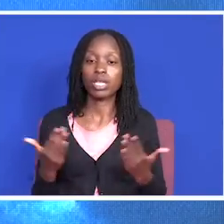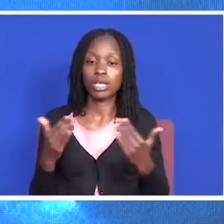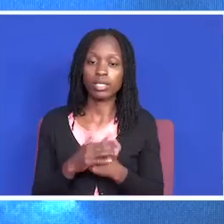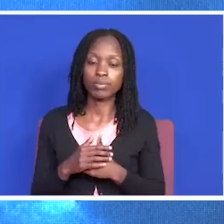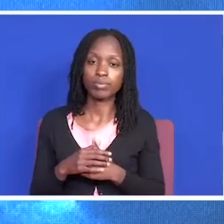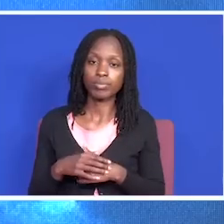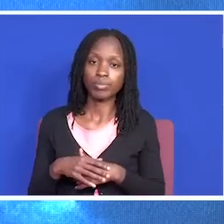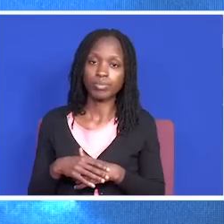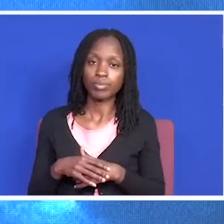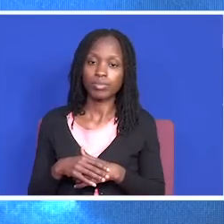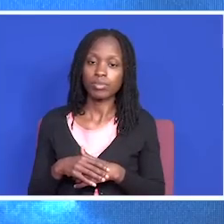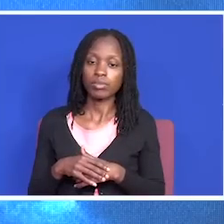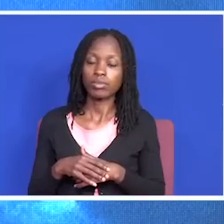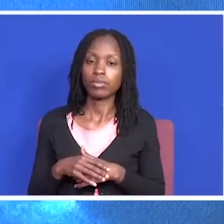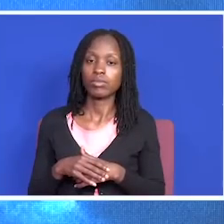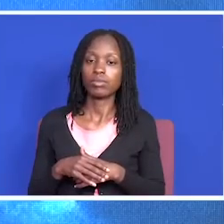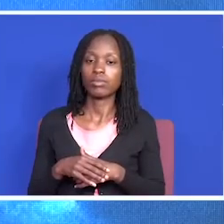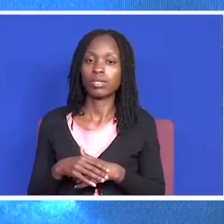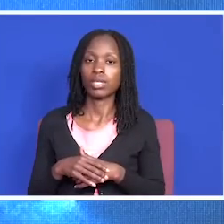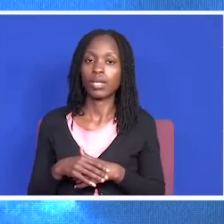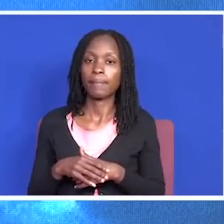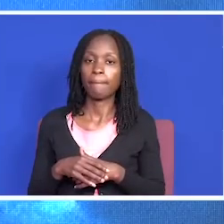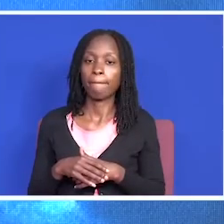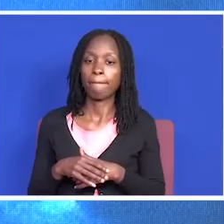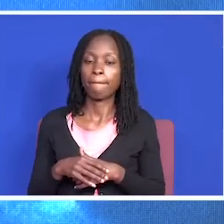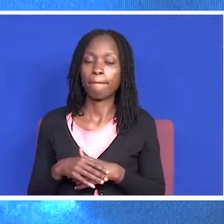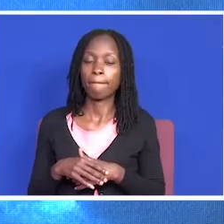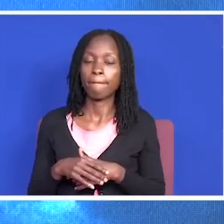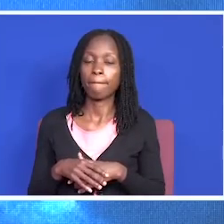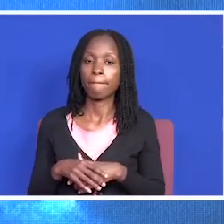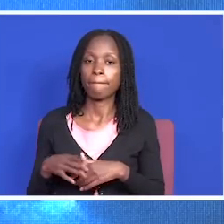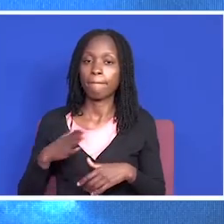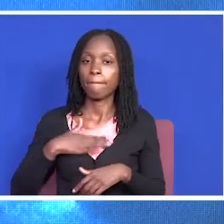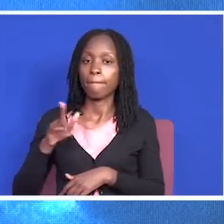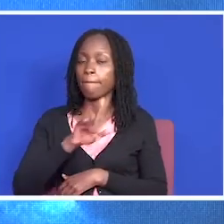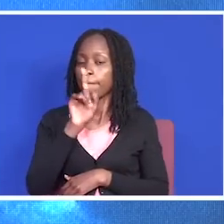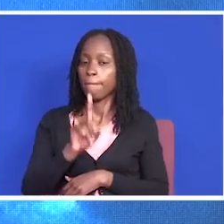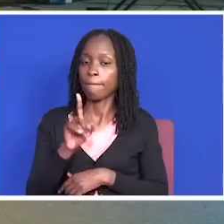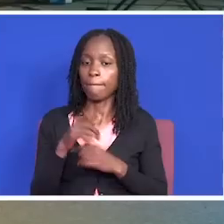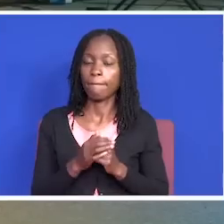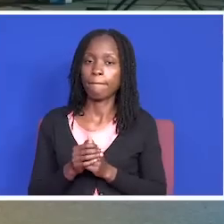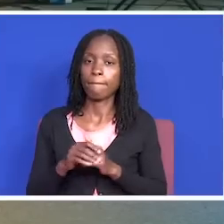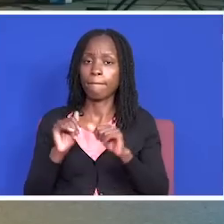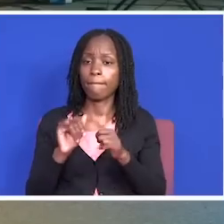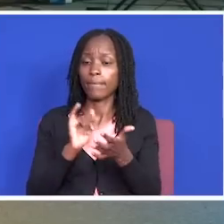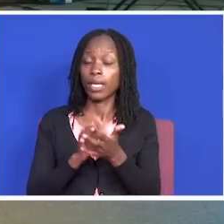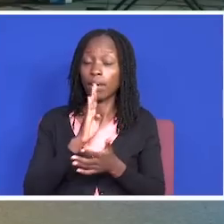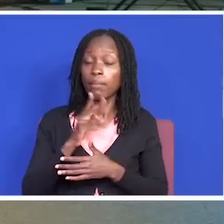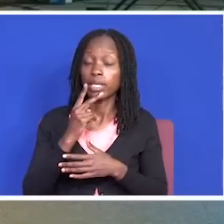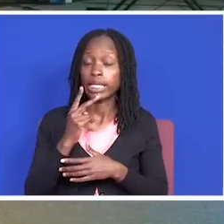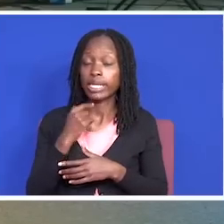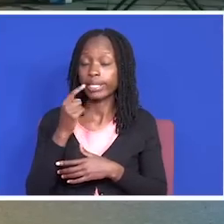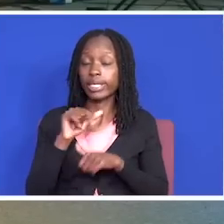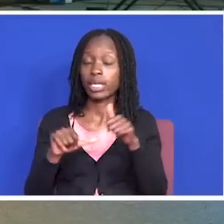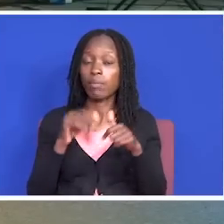understand. Worldview are the glasses through which you interpret life. And my question is, can that be said of